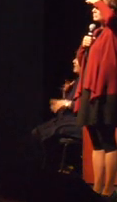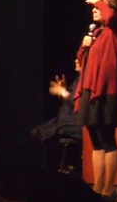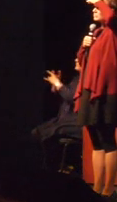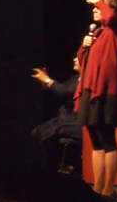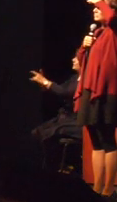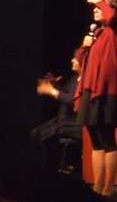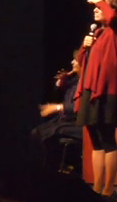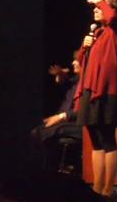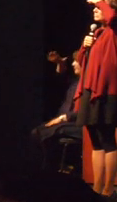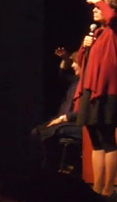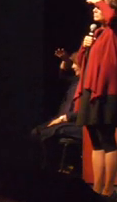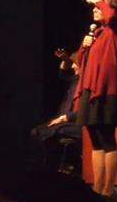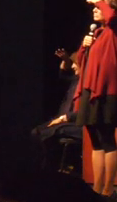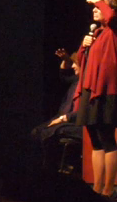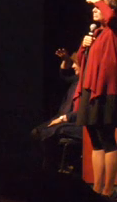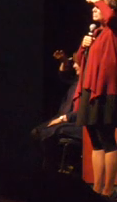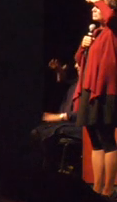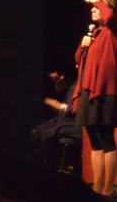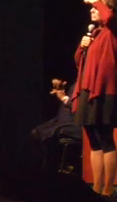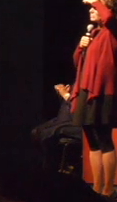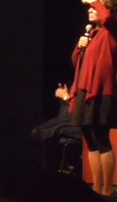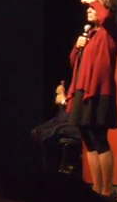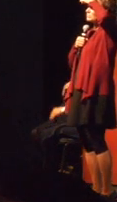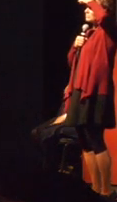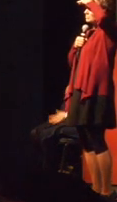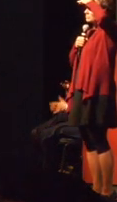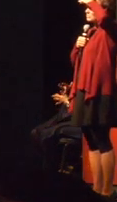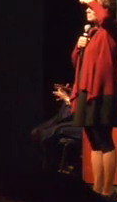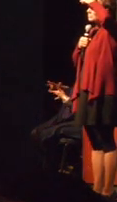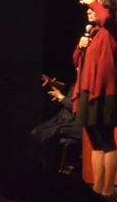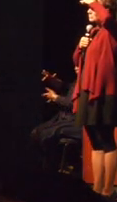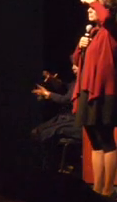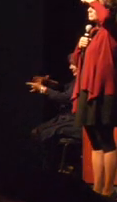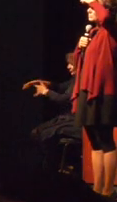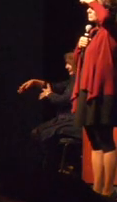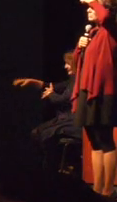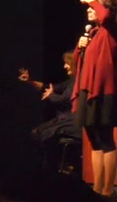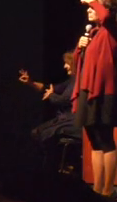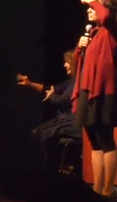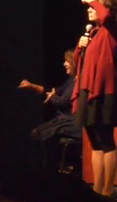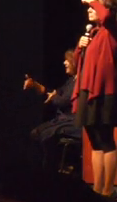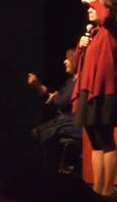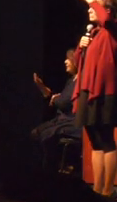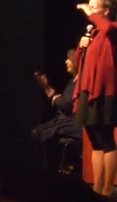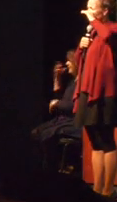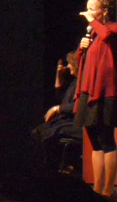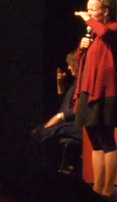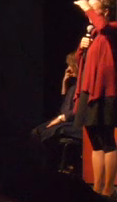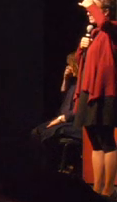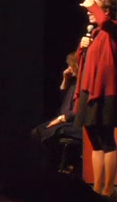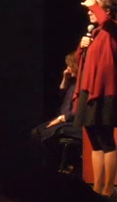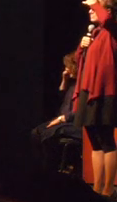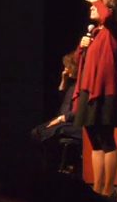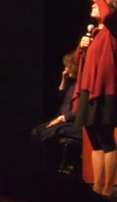parents and how my journey to discover other things about race kind of destroyed